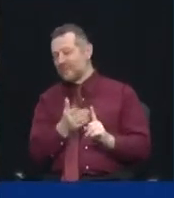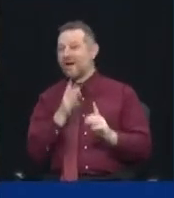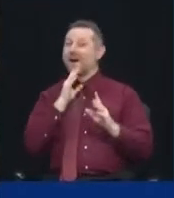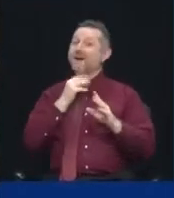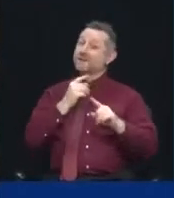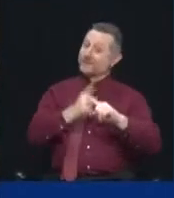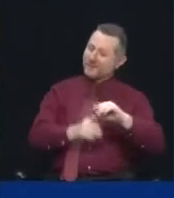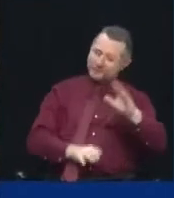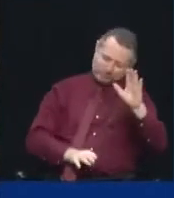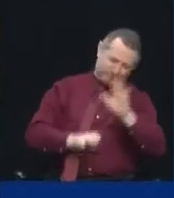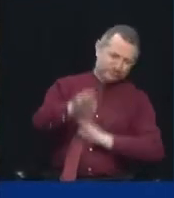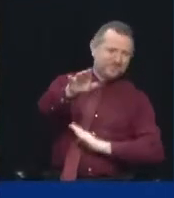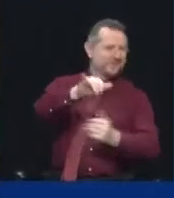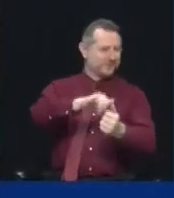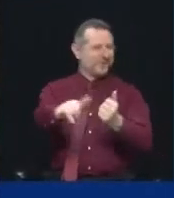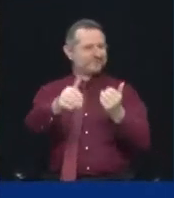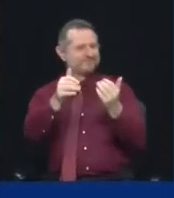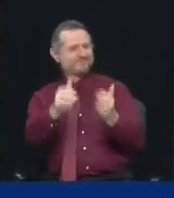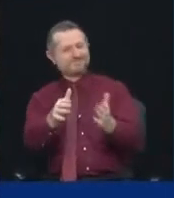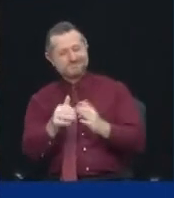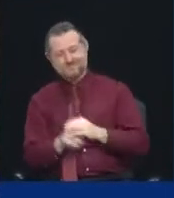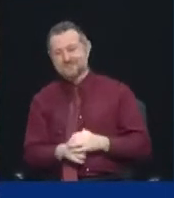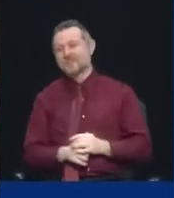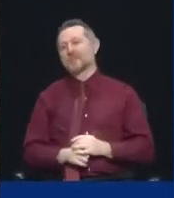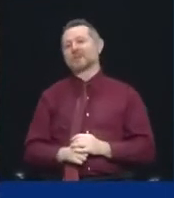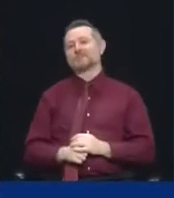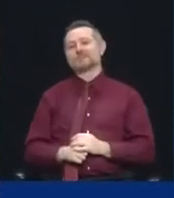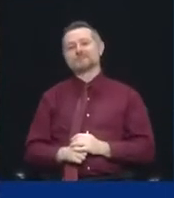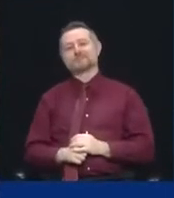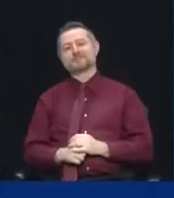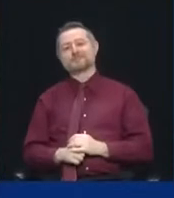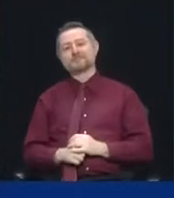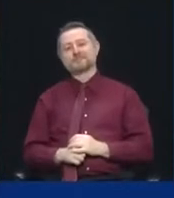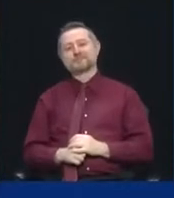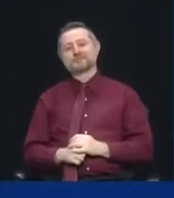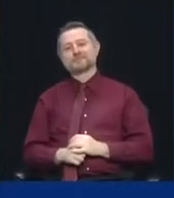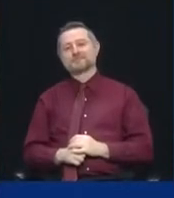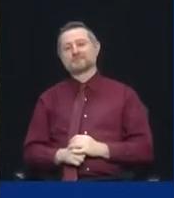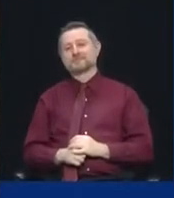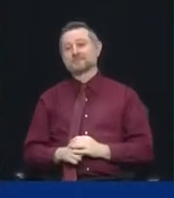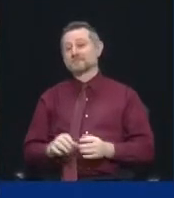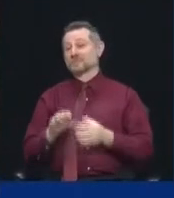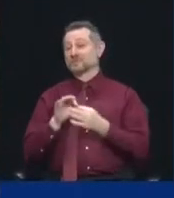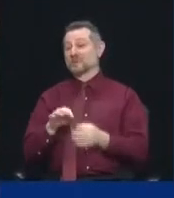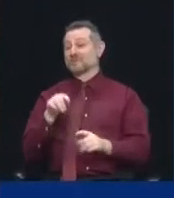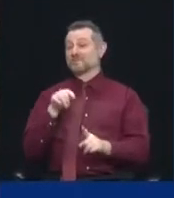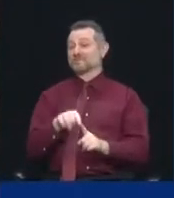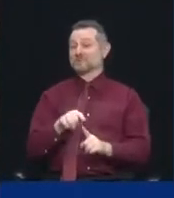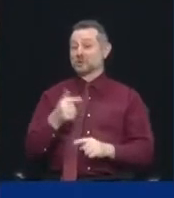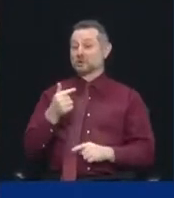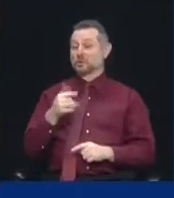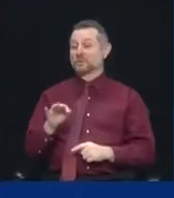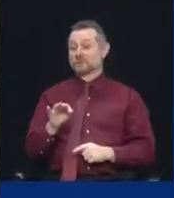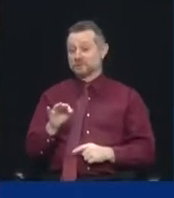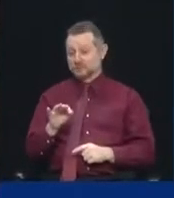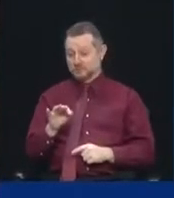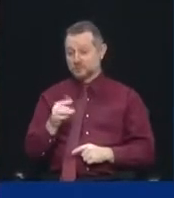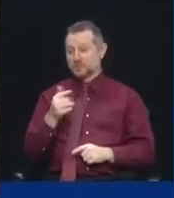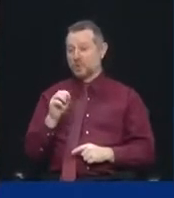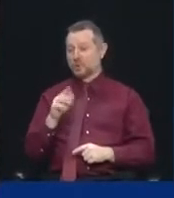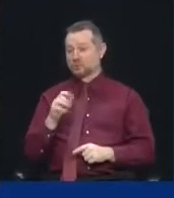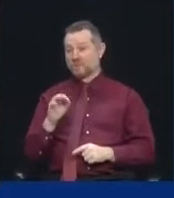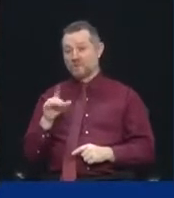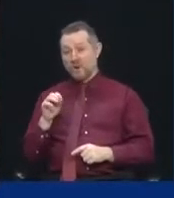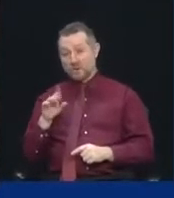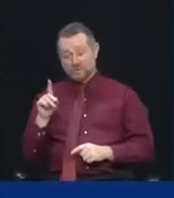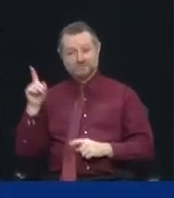And just as it relates to the George Floyd verdict, they said, I